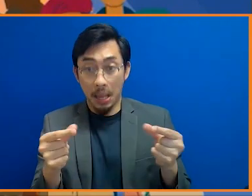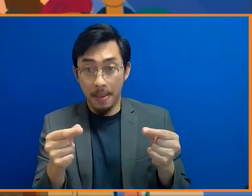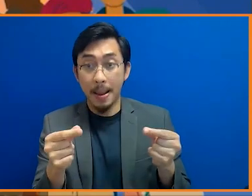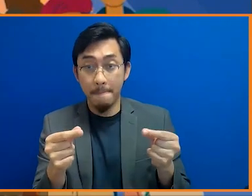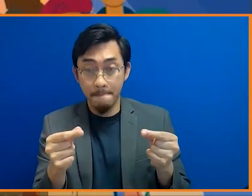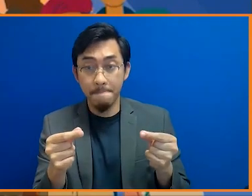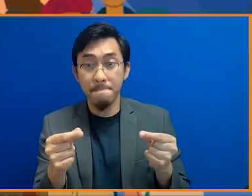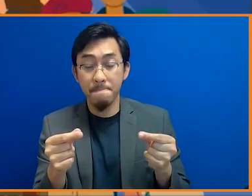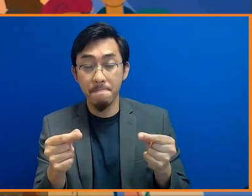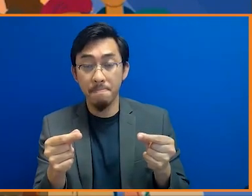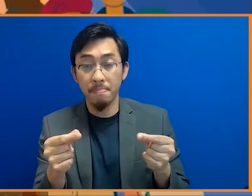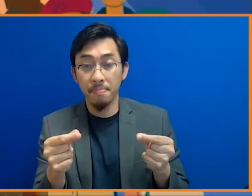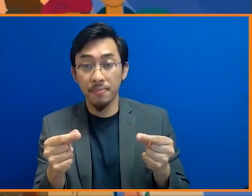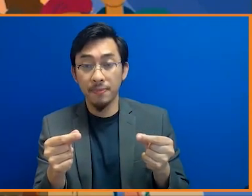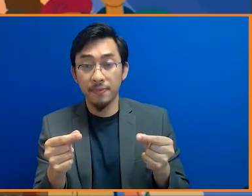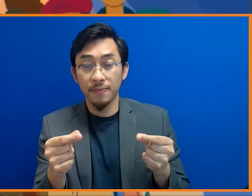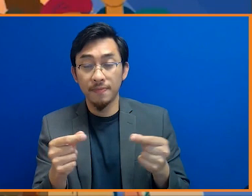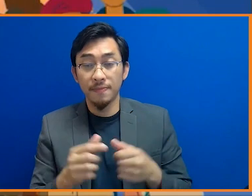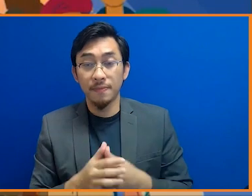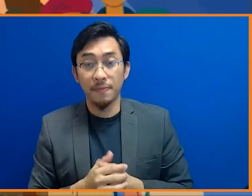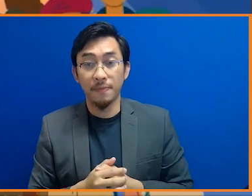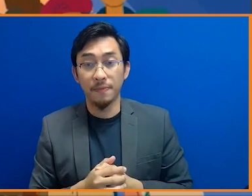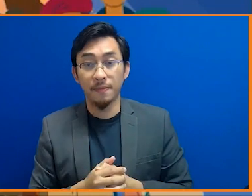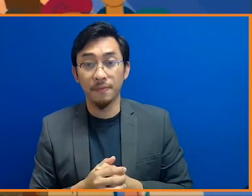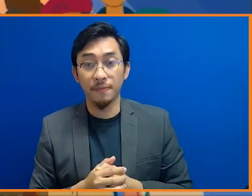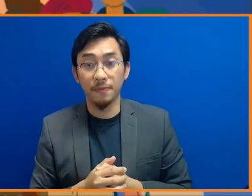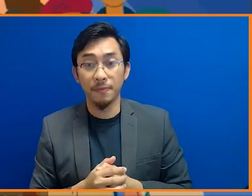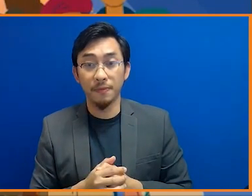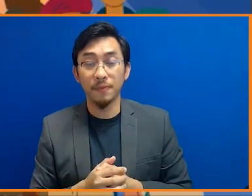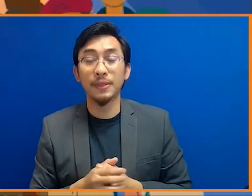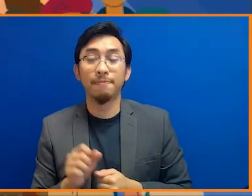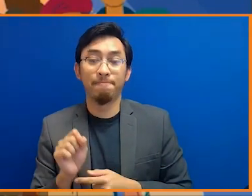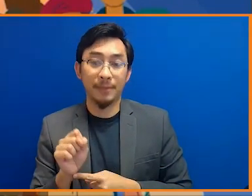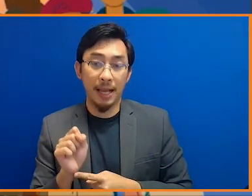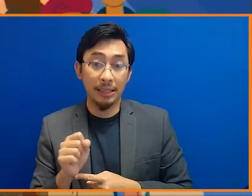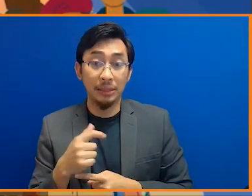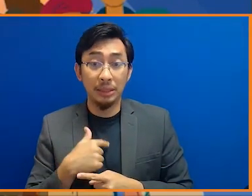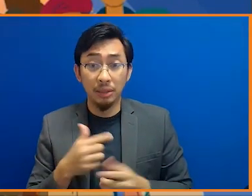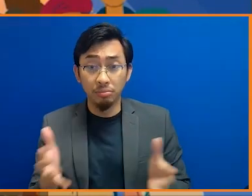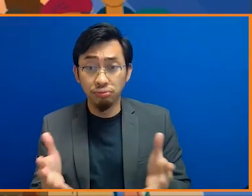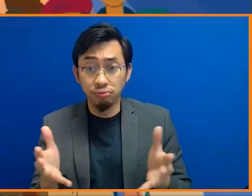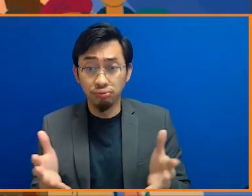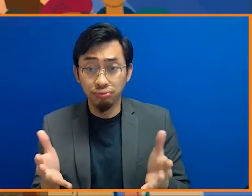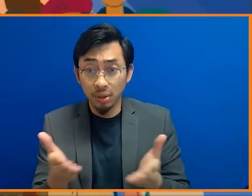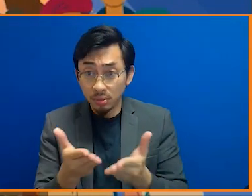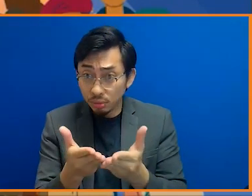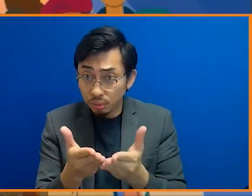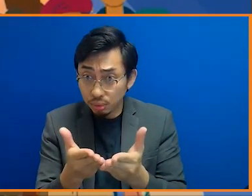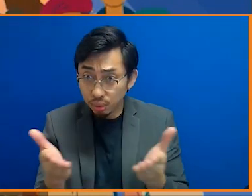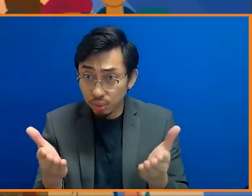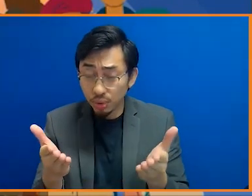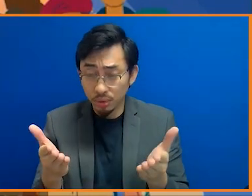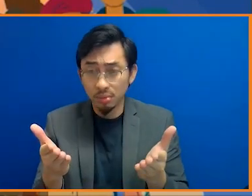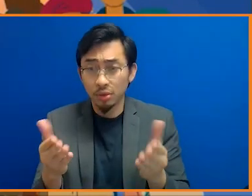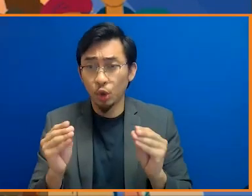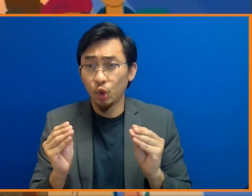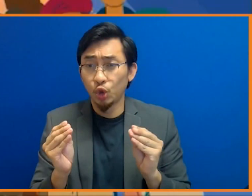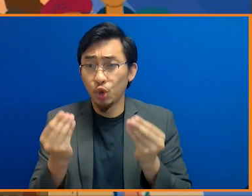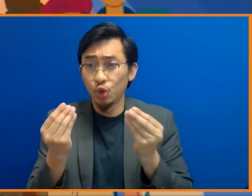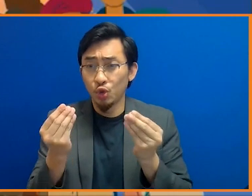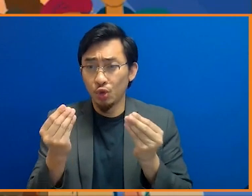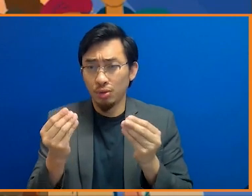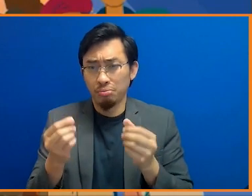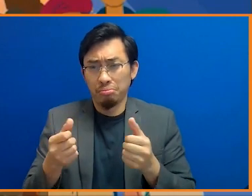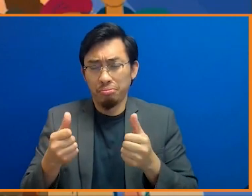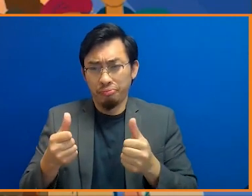in Japan. So um, yeah, I encourage because the